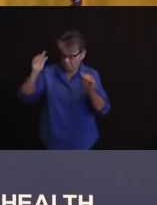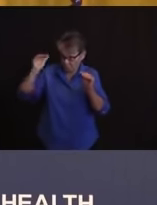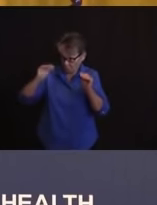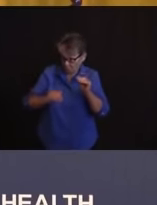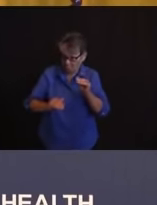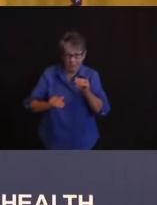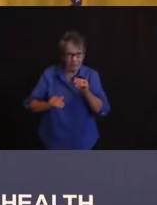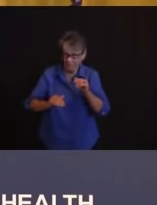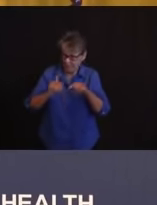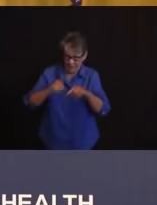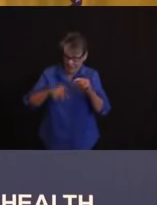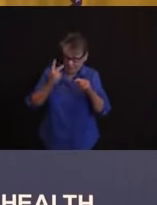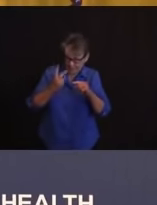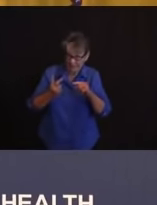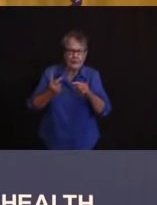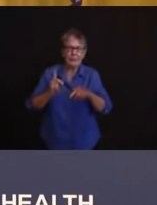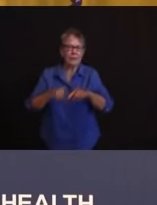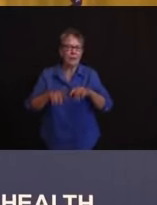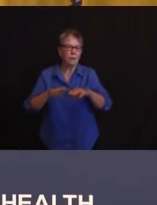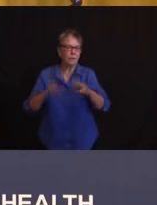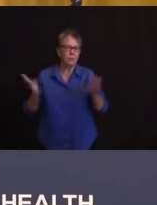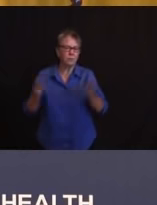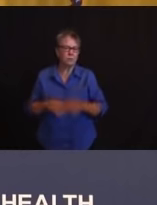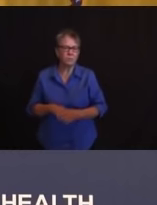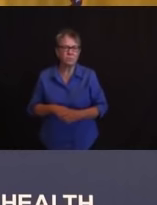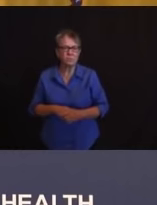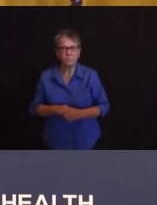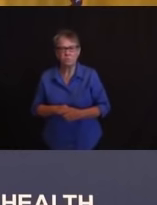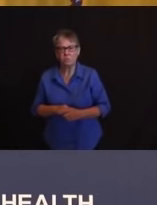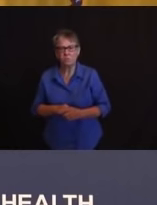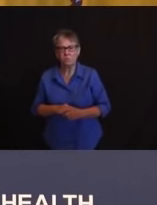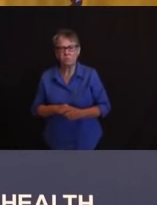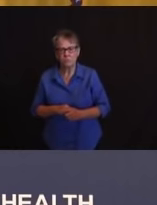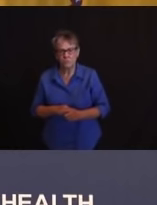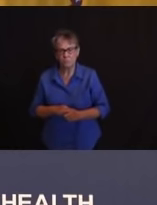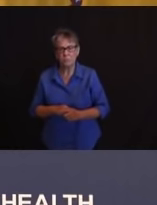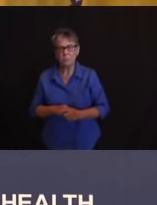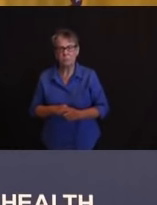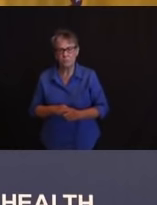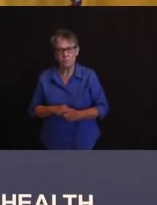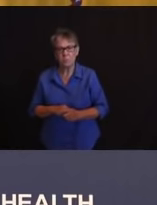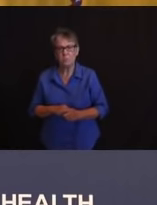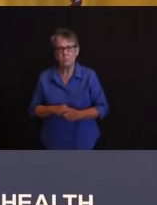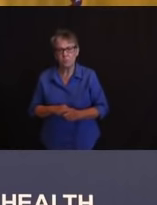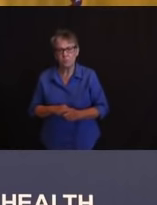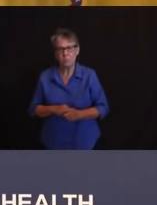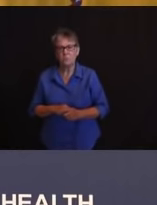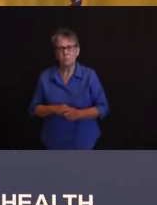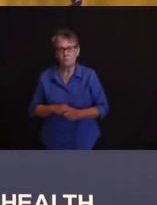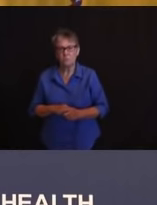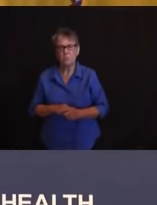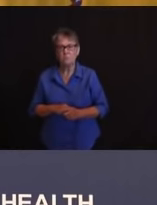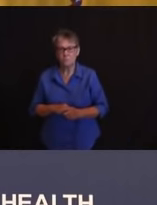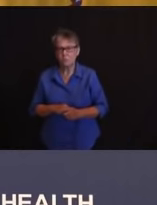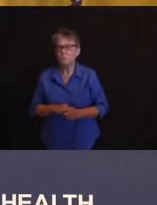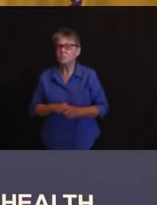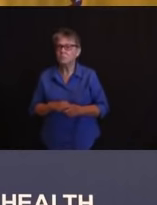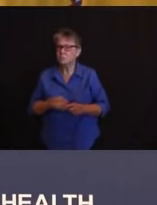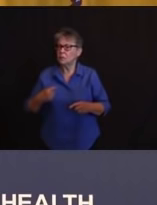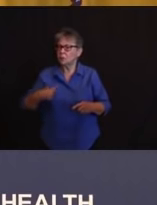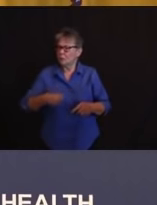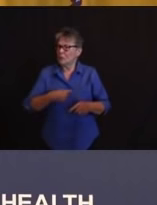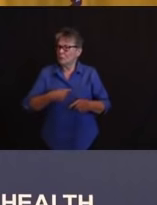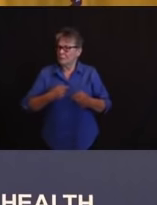strong bias toward getting back to school. We put out, I thought that the Commissioner of Education, with Judy's input and her